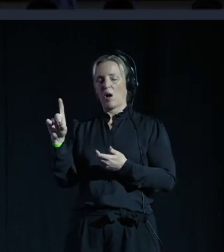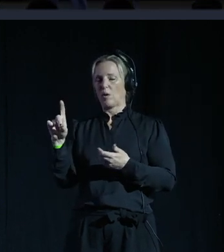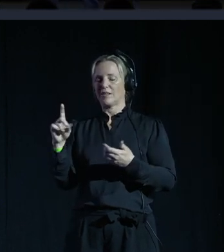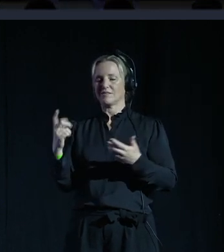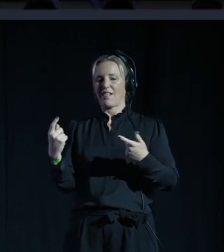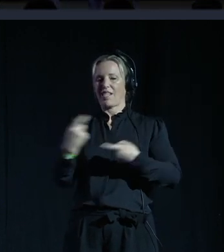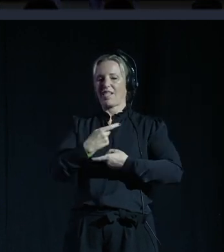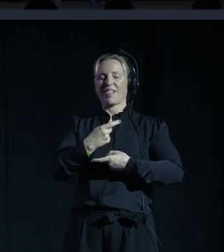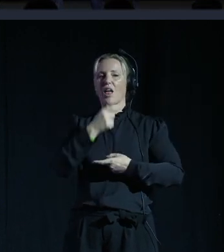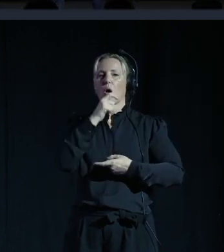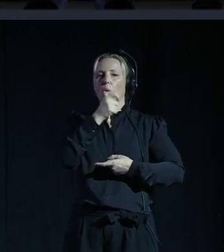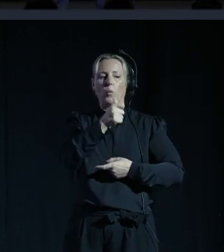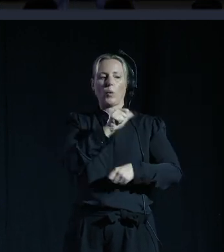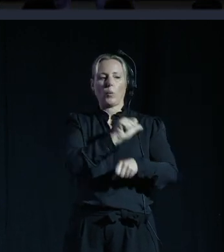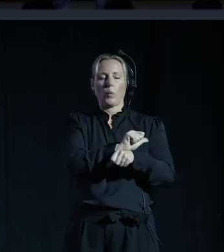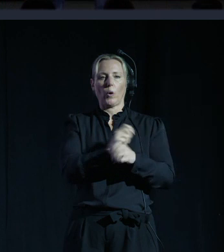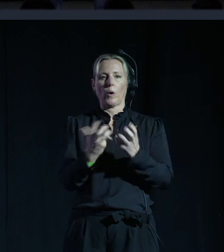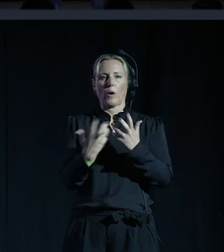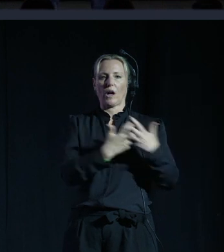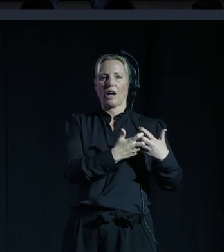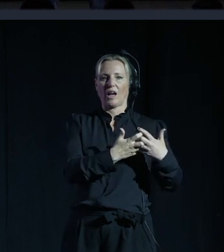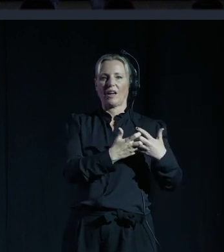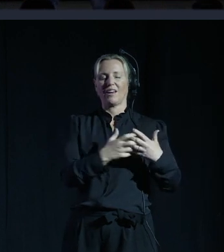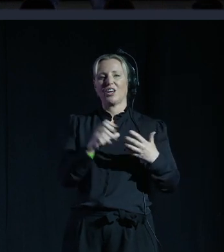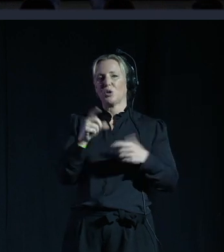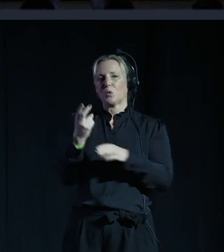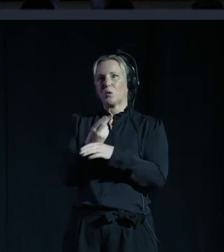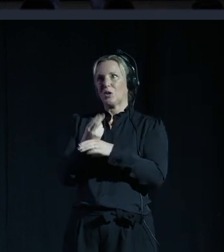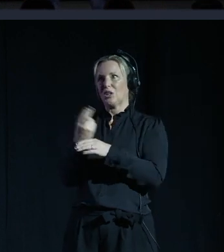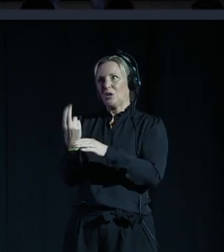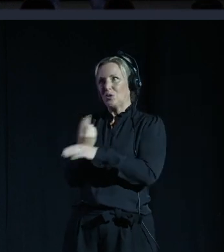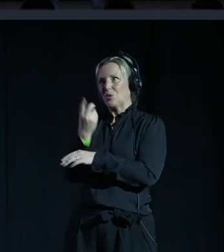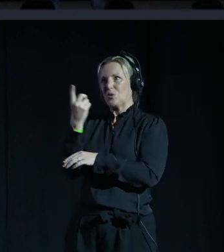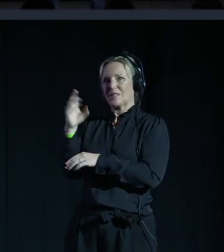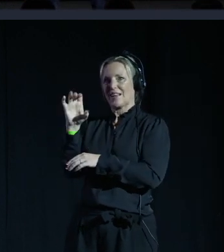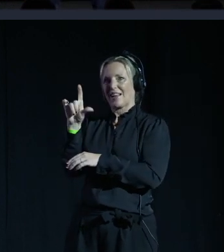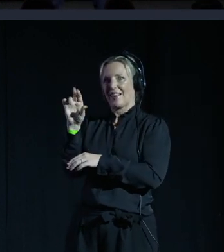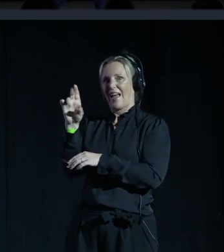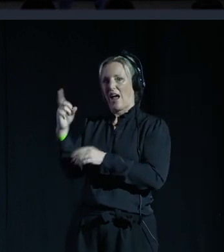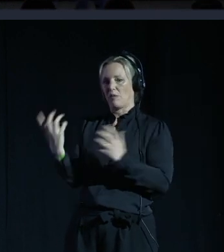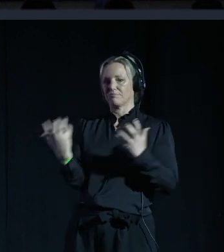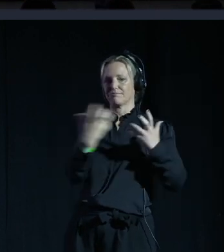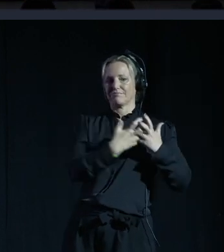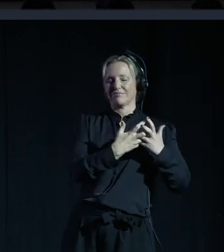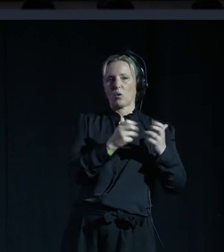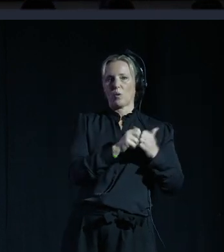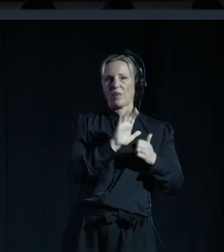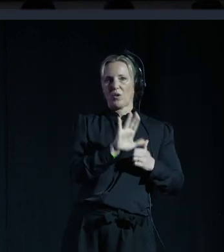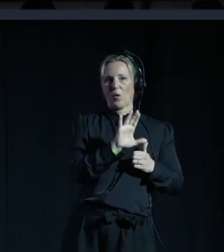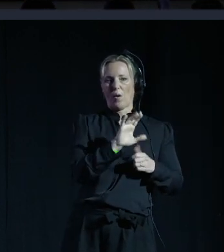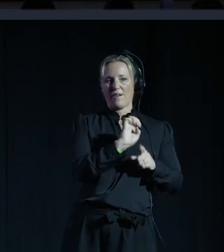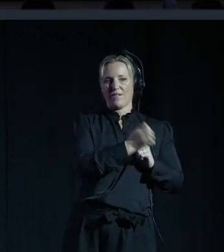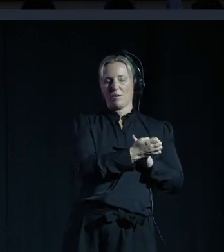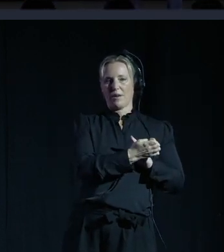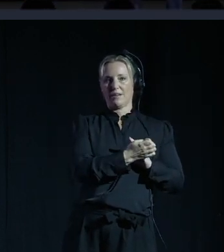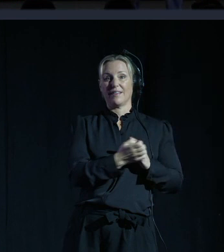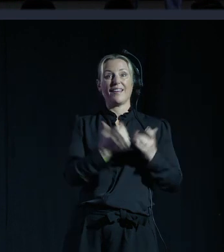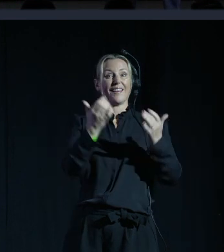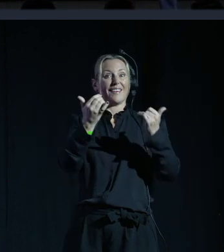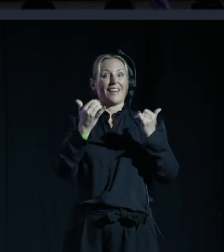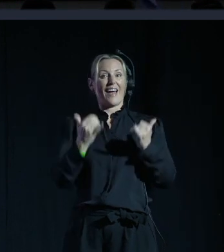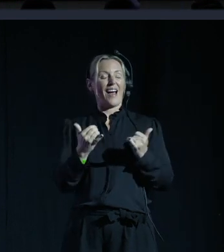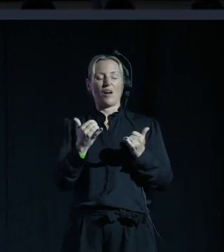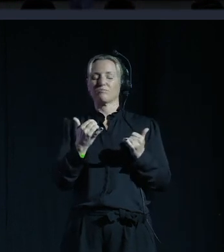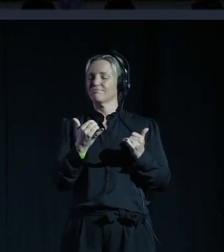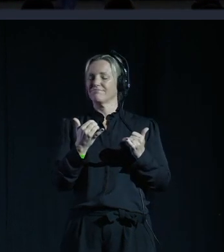great features that we talk about in the cloud product. Well, I'm happy to say that's no longer going to be a problem, because I'm happy to